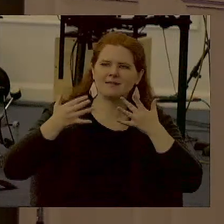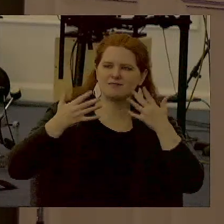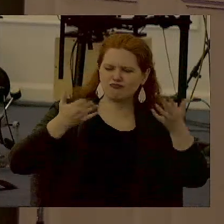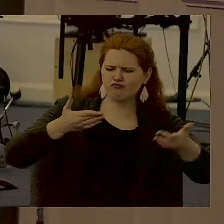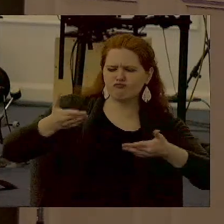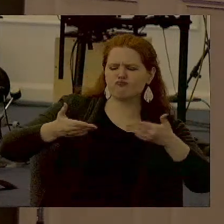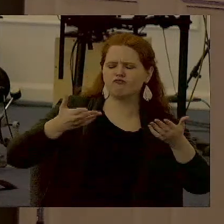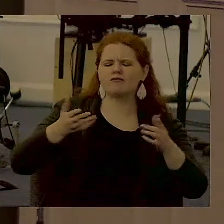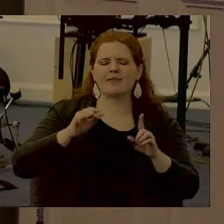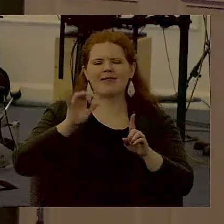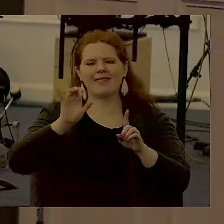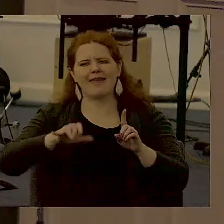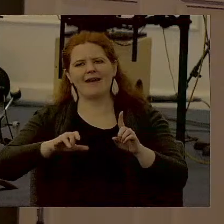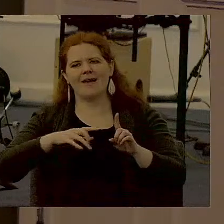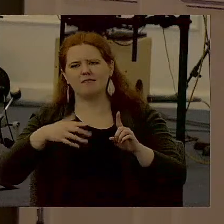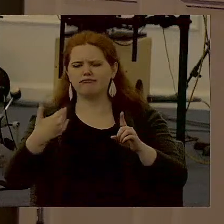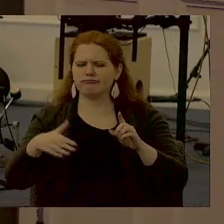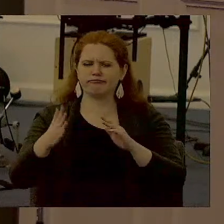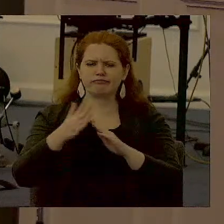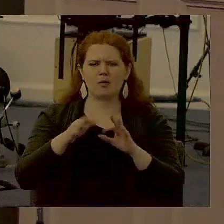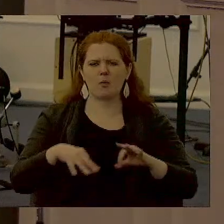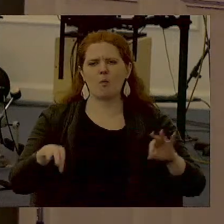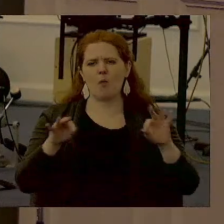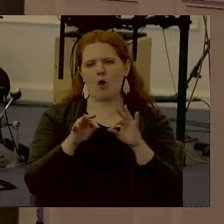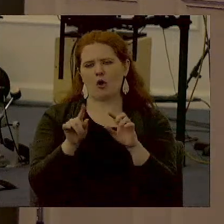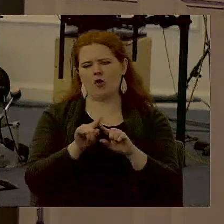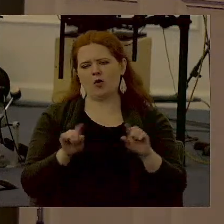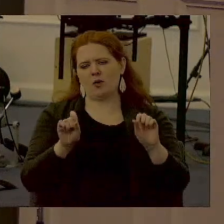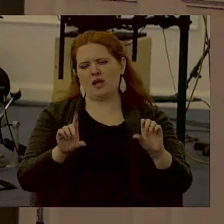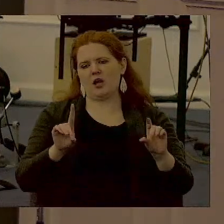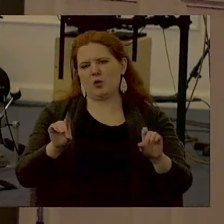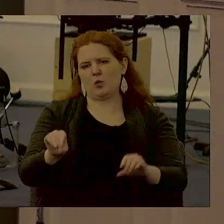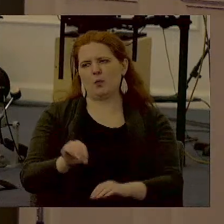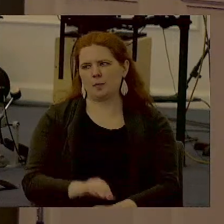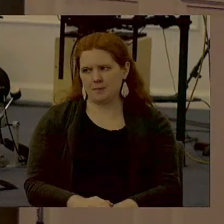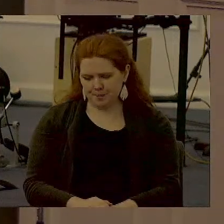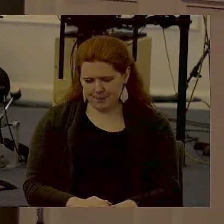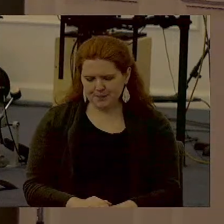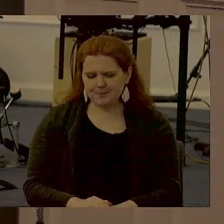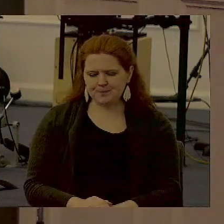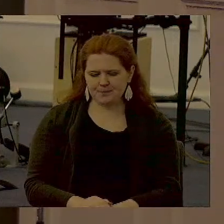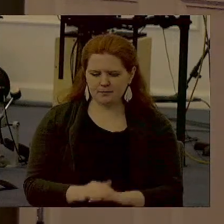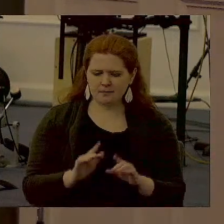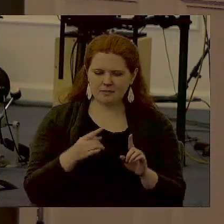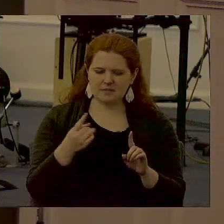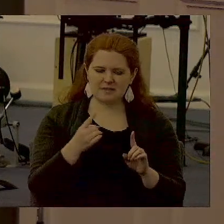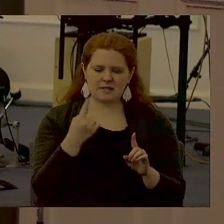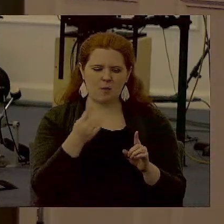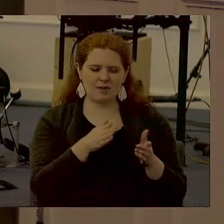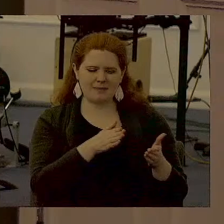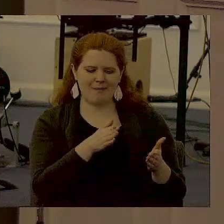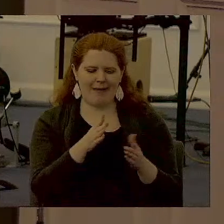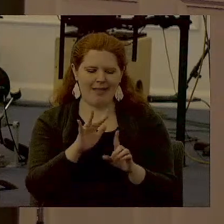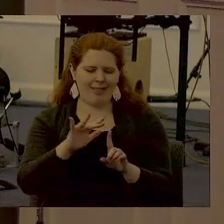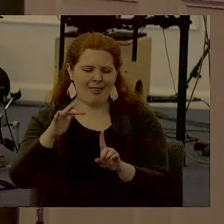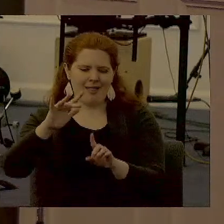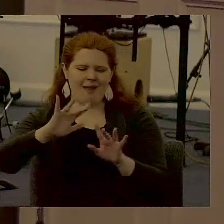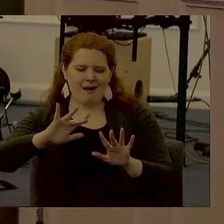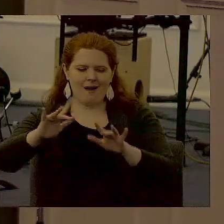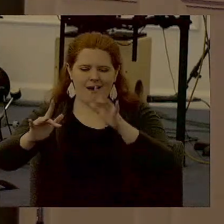which in many ways is one of the most important things that you can do to illuminate someone's path.